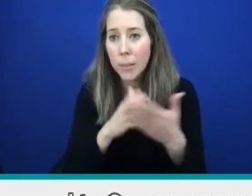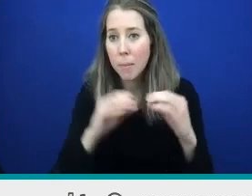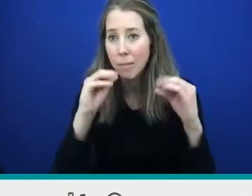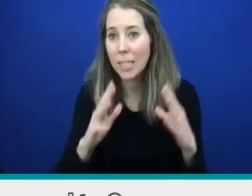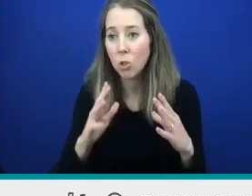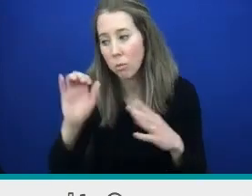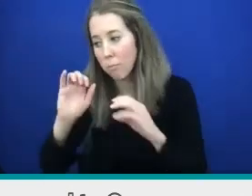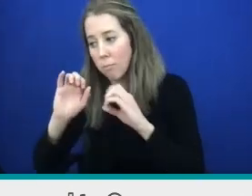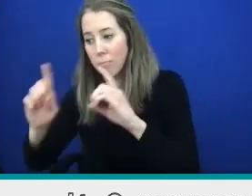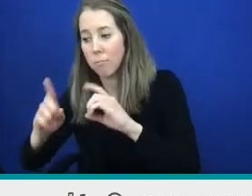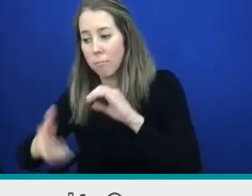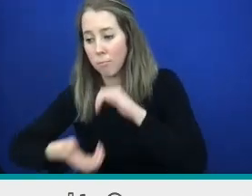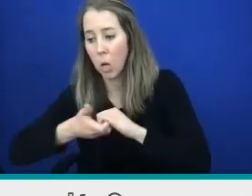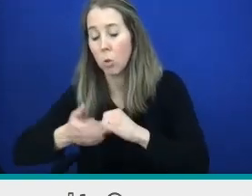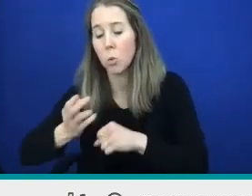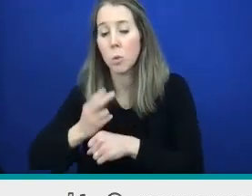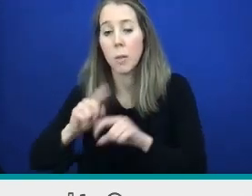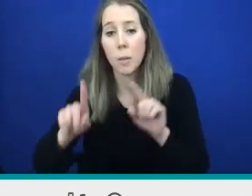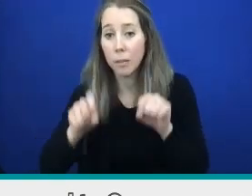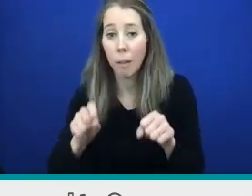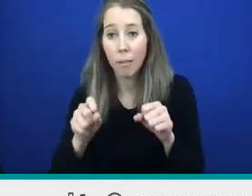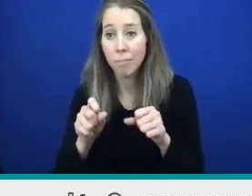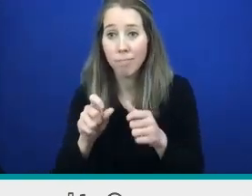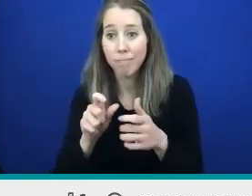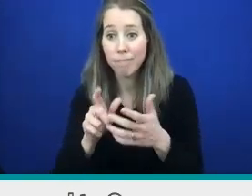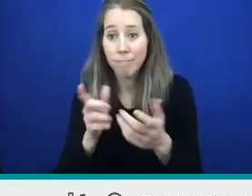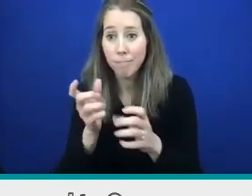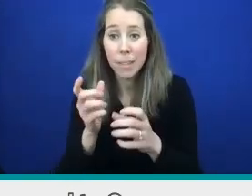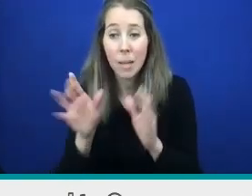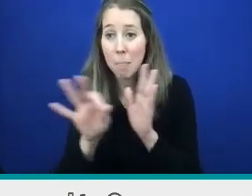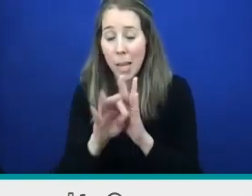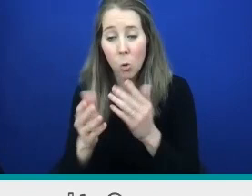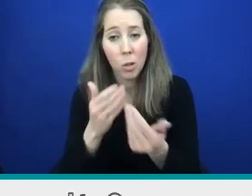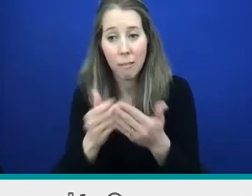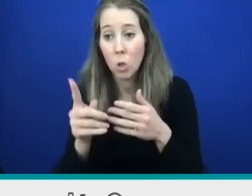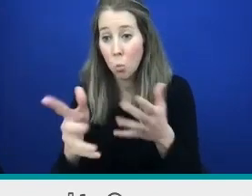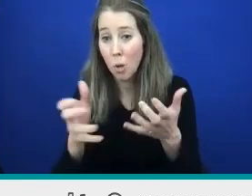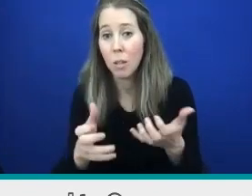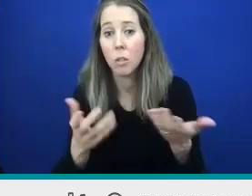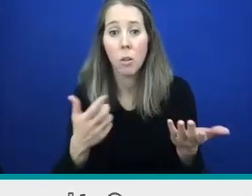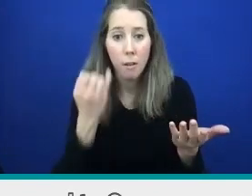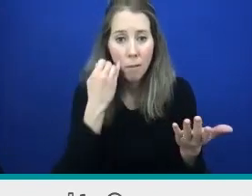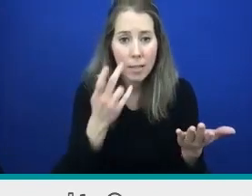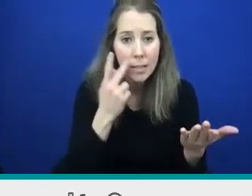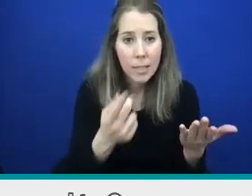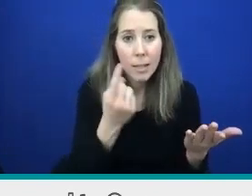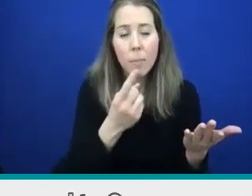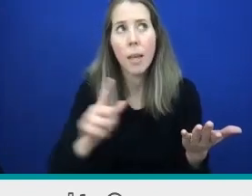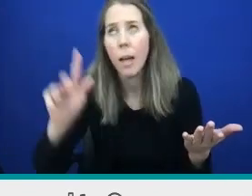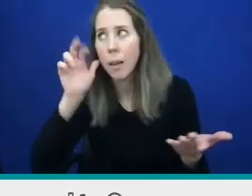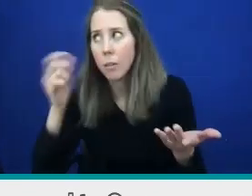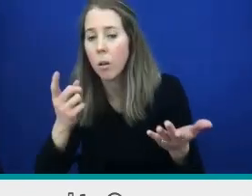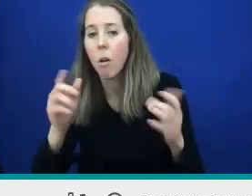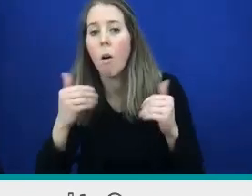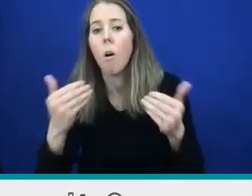partners will use. But again, you can totally customize these. So the nice thing is, as I see things, as I hear things, I can